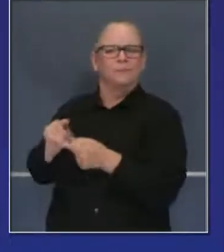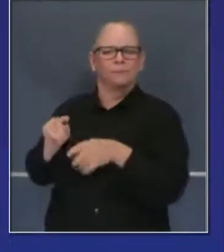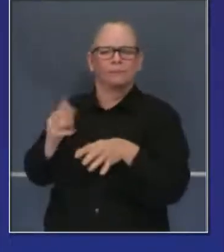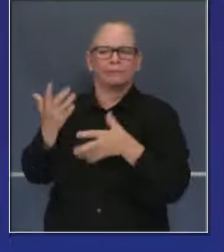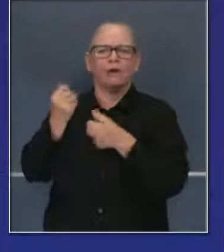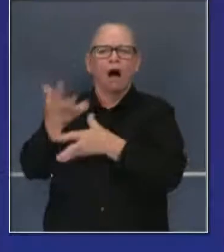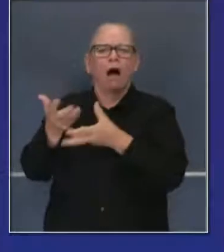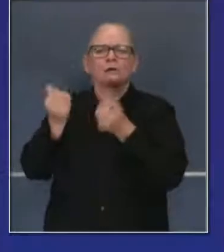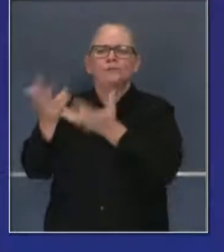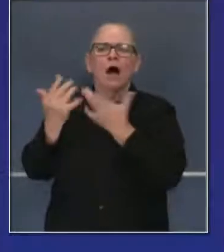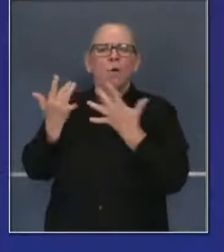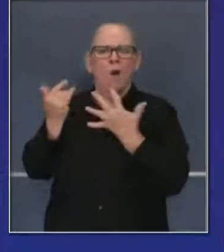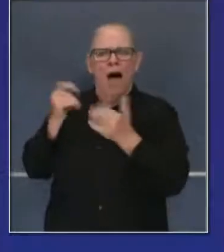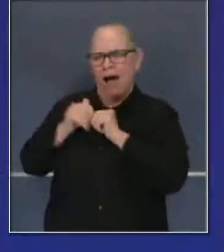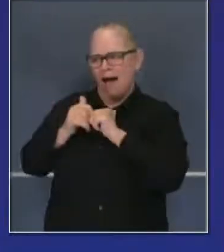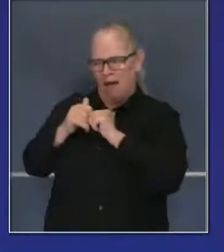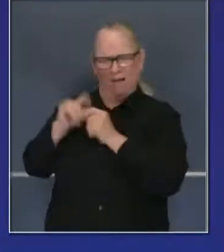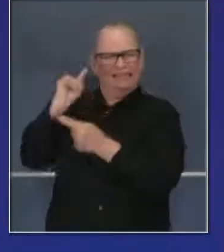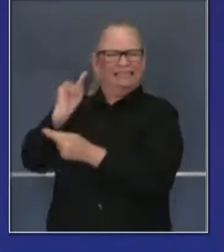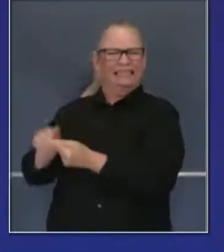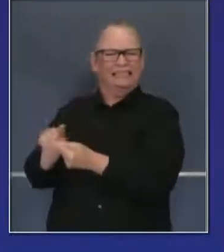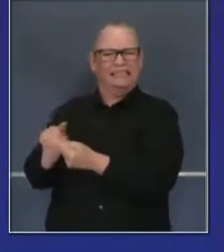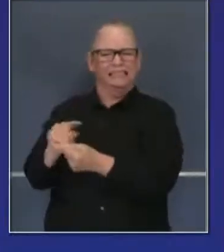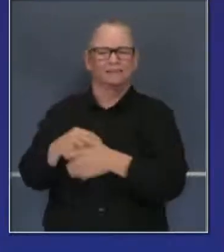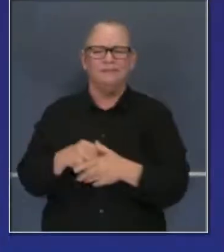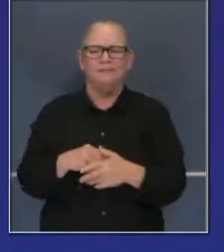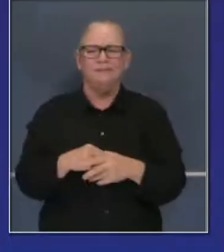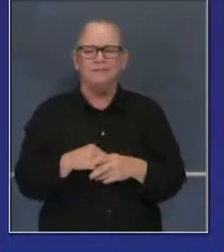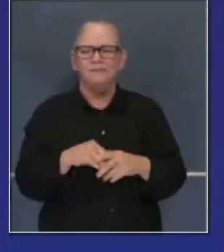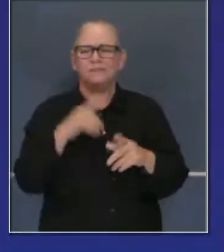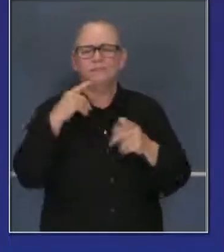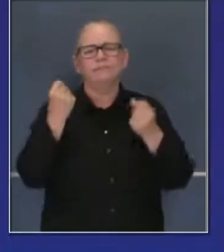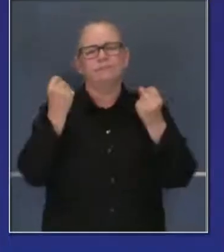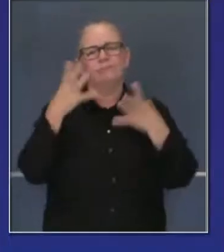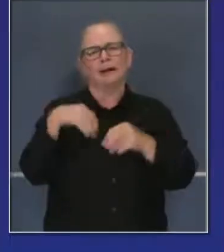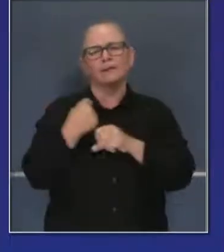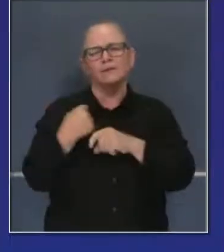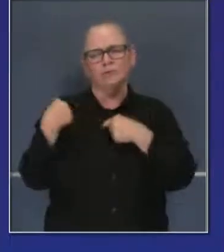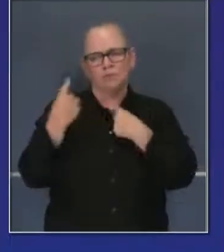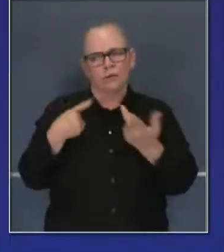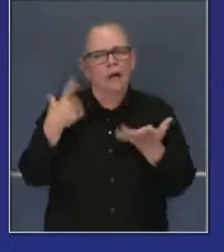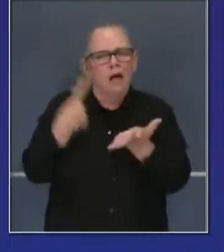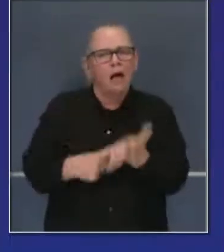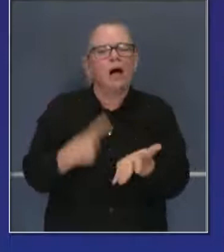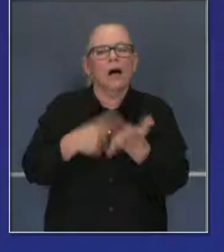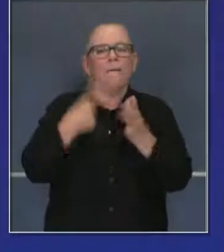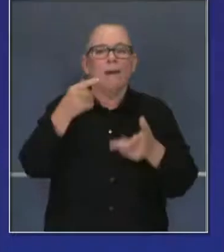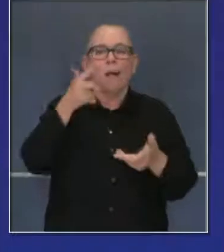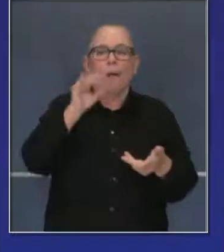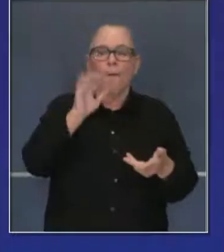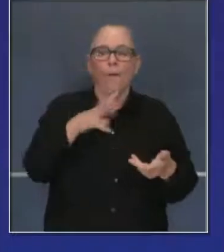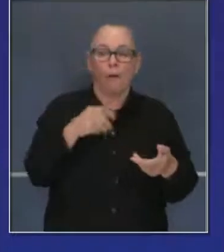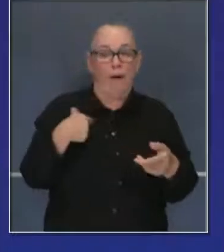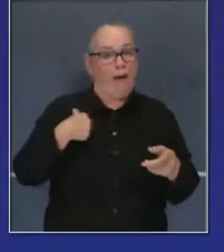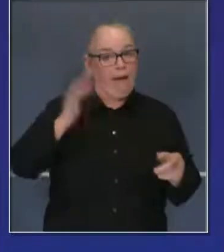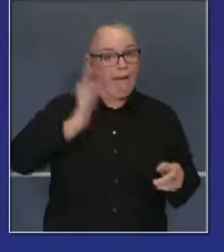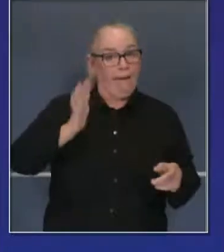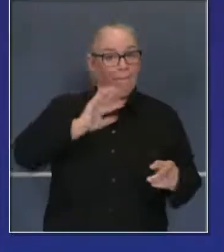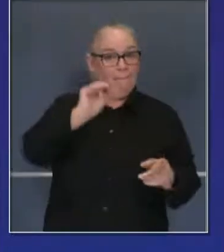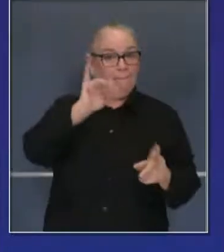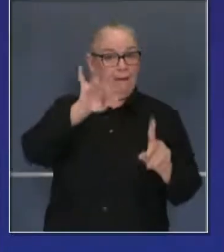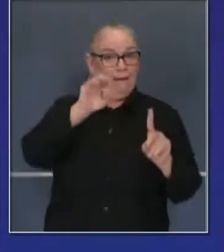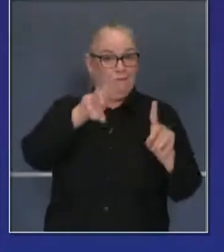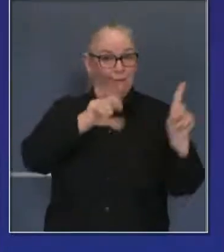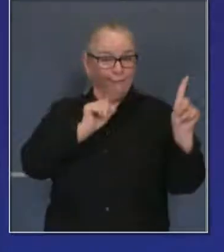over the course of many, many years, and many different capacities, including my capacity as a former mayor, where we led